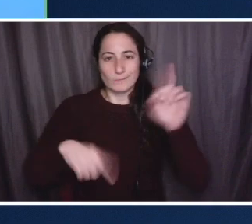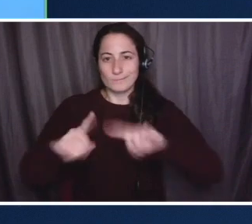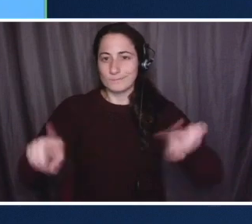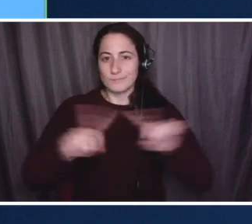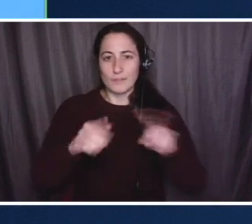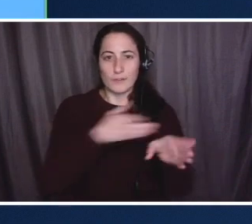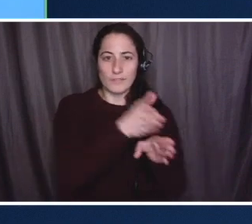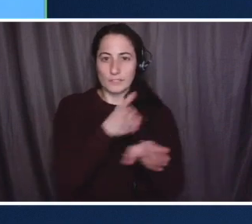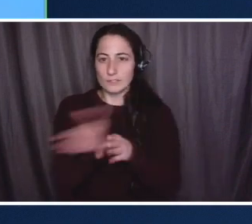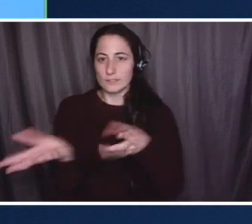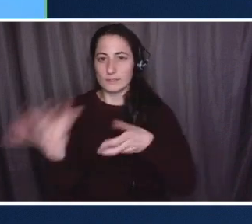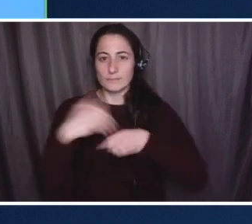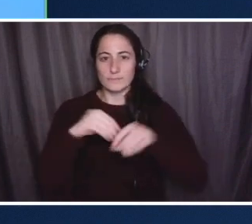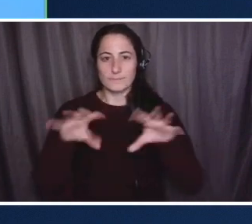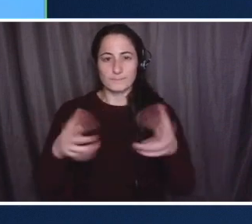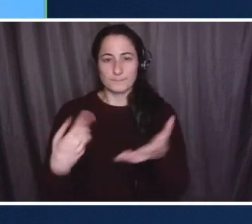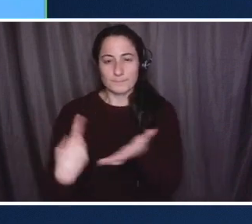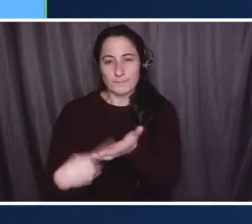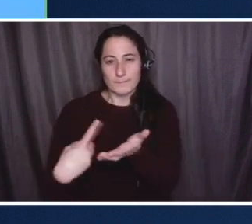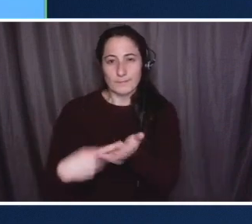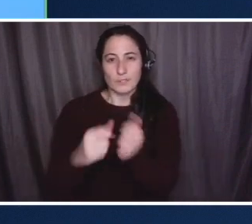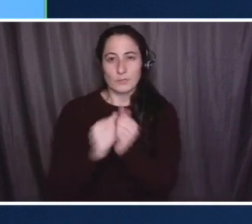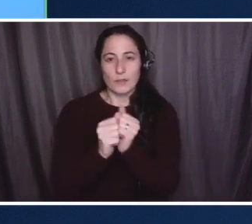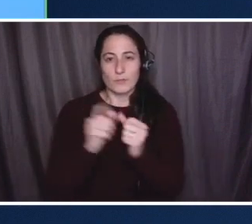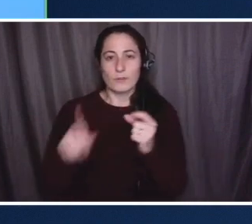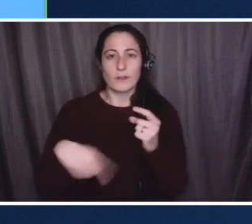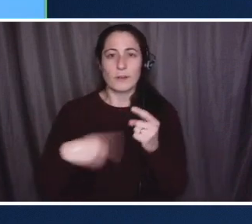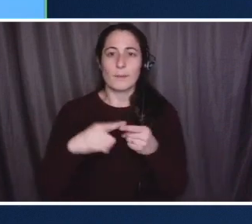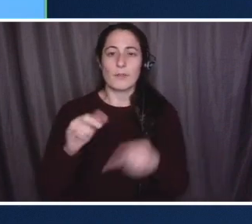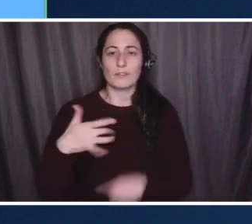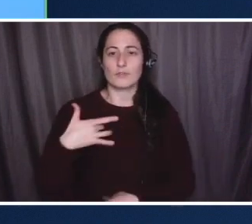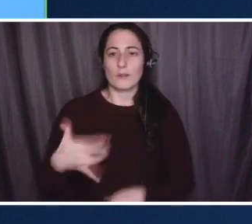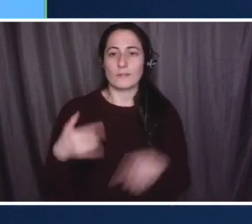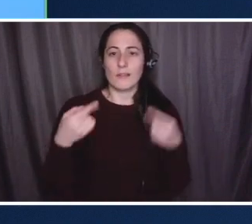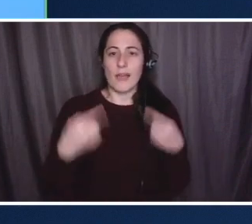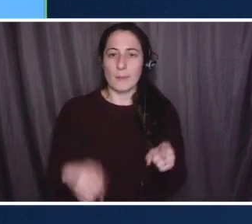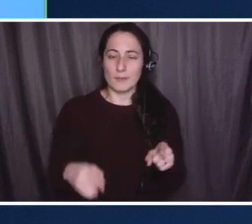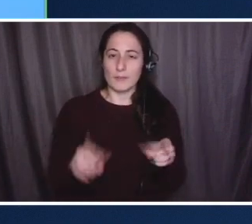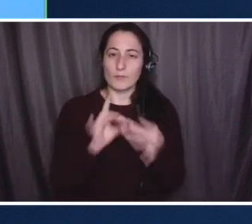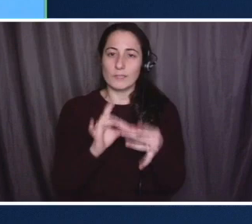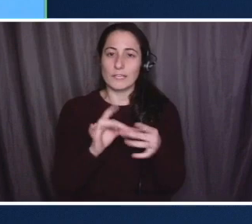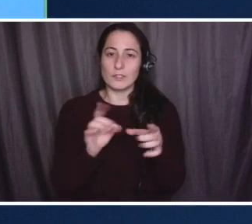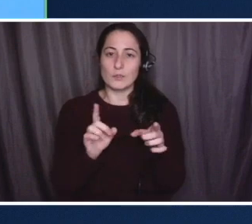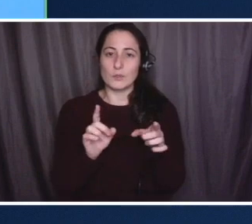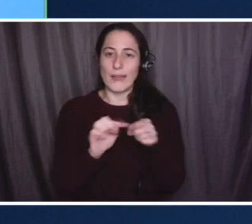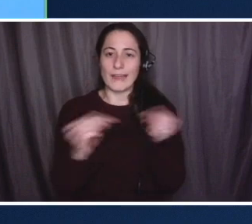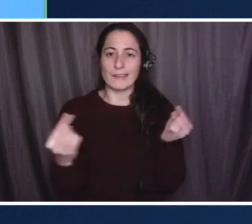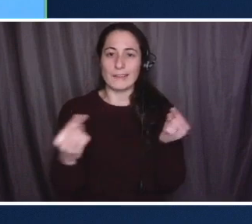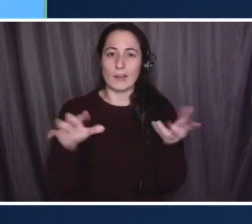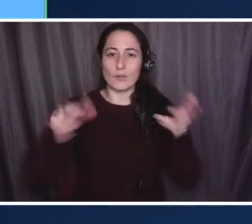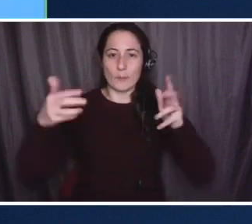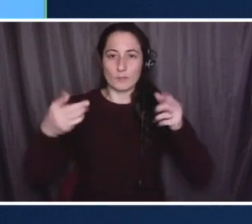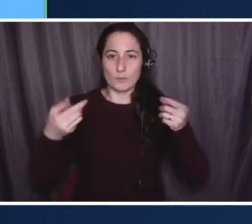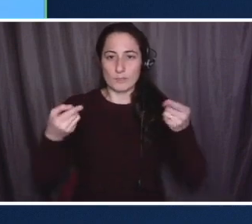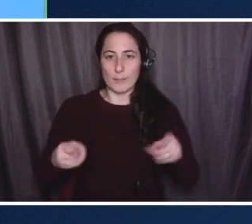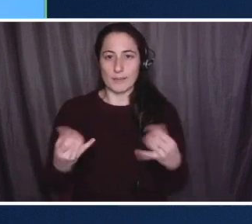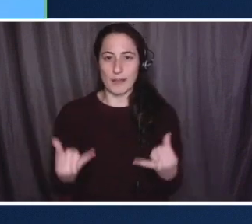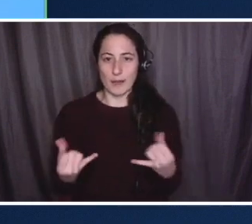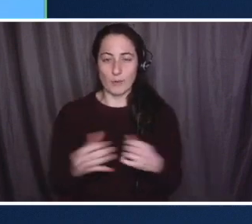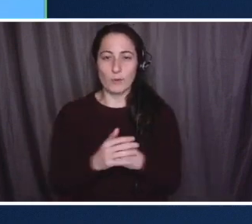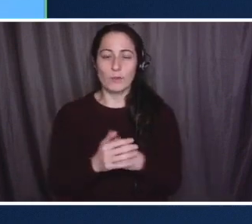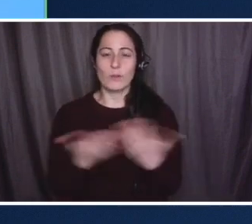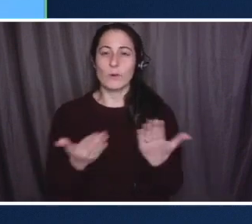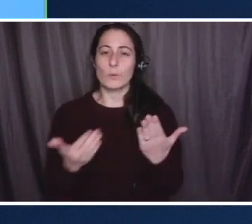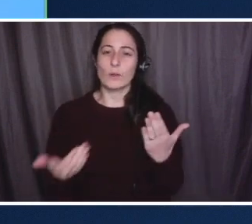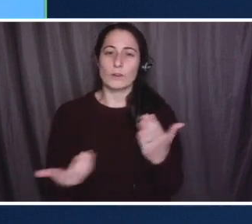first of all, discuss about the trends of anti-corruption, what is going on right now, what are the new tactics